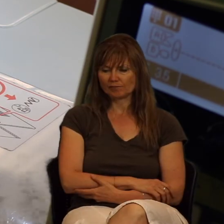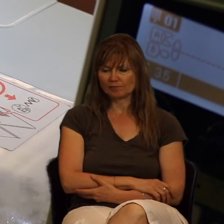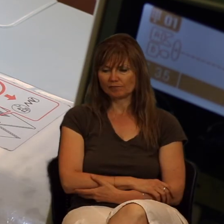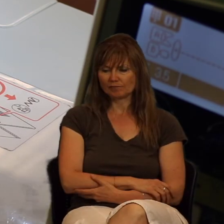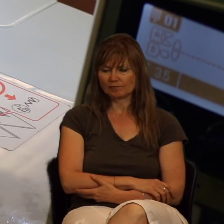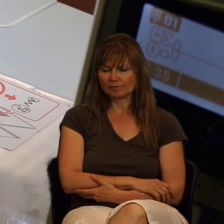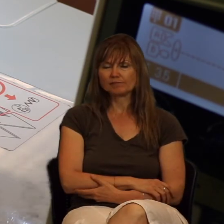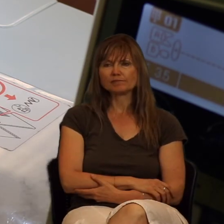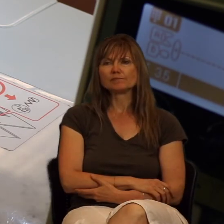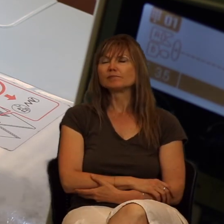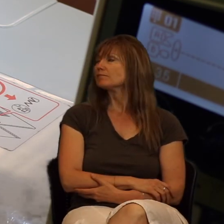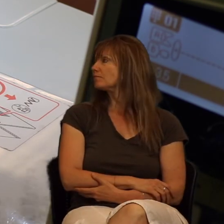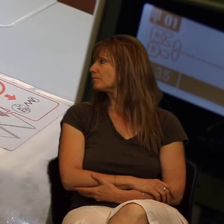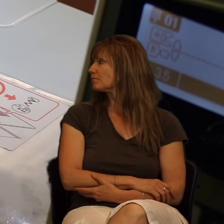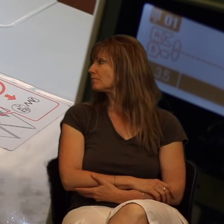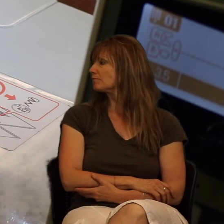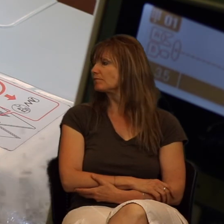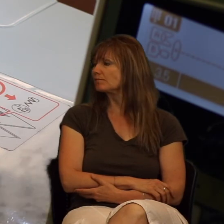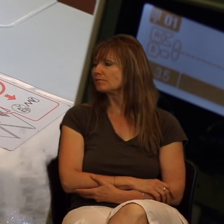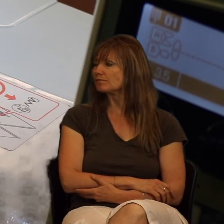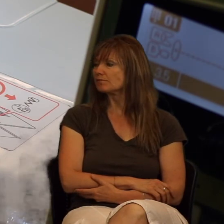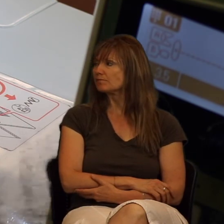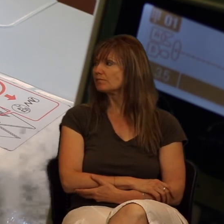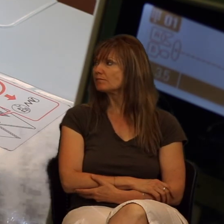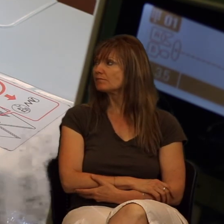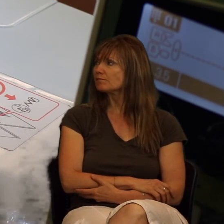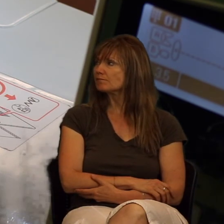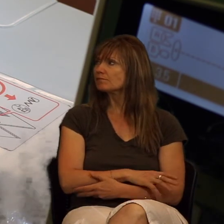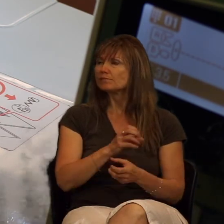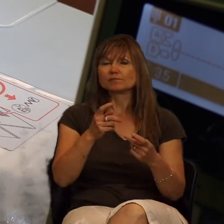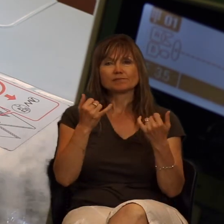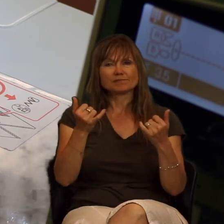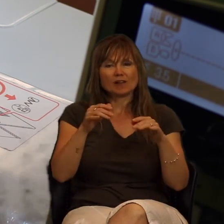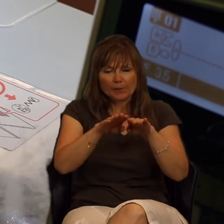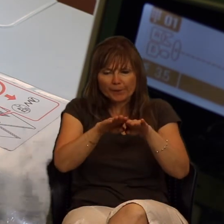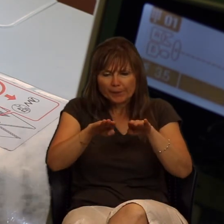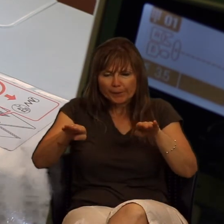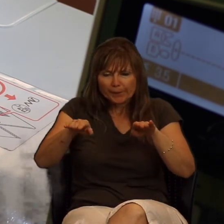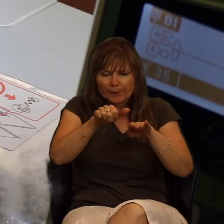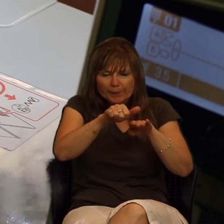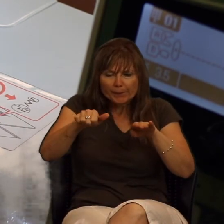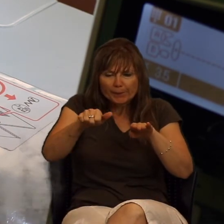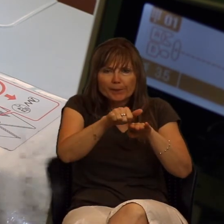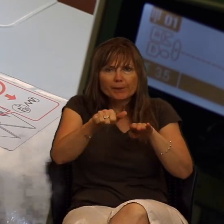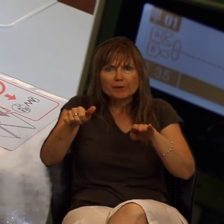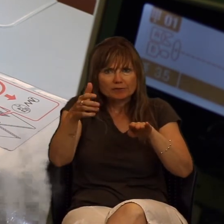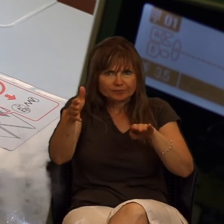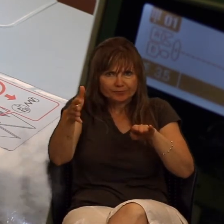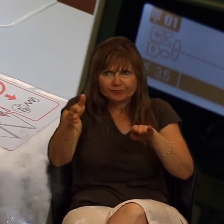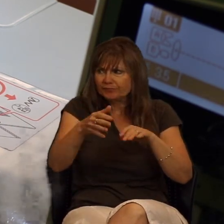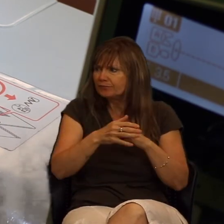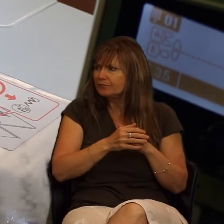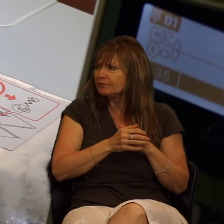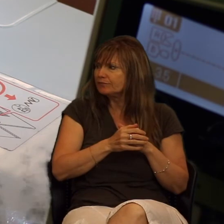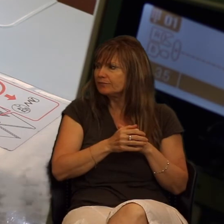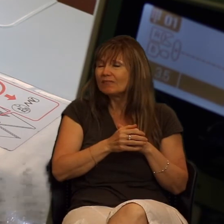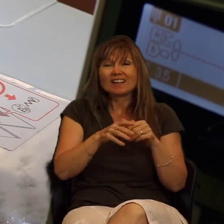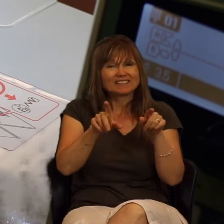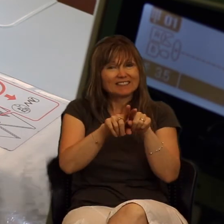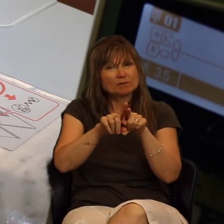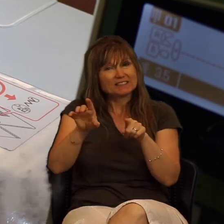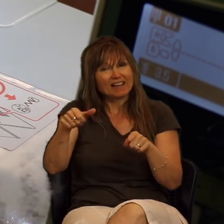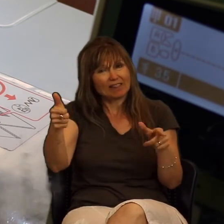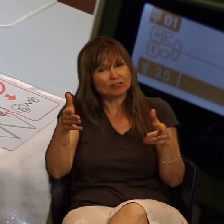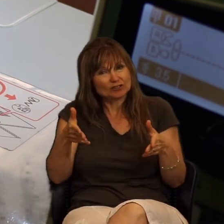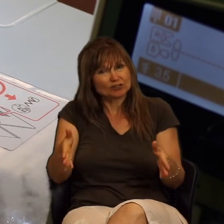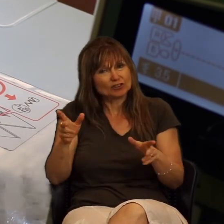Okay, so we have this ironed out nice and flat. And then what we're going to do is, just like our other